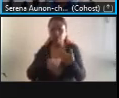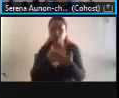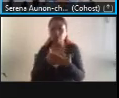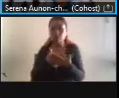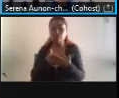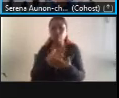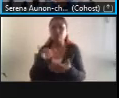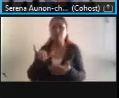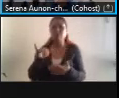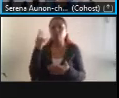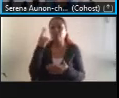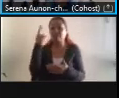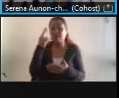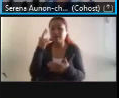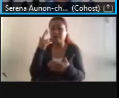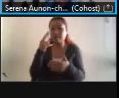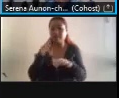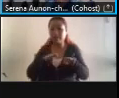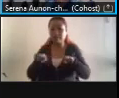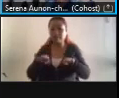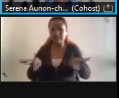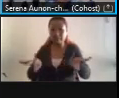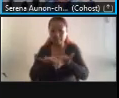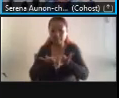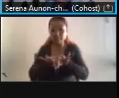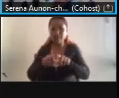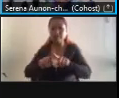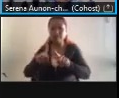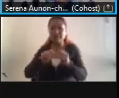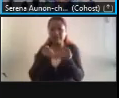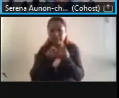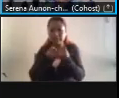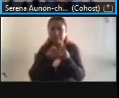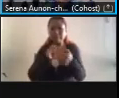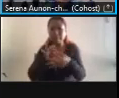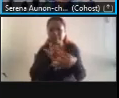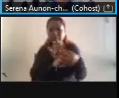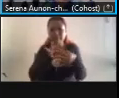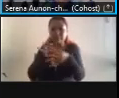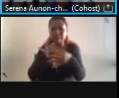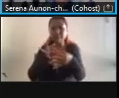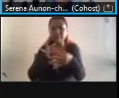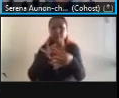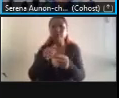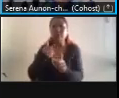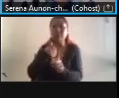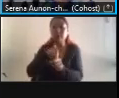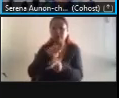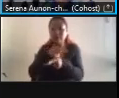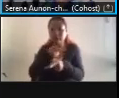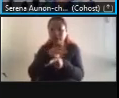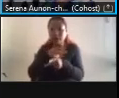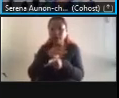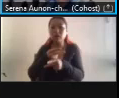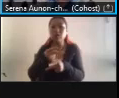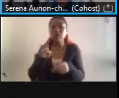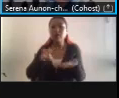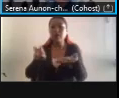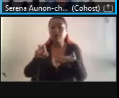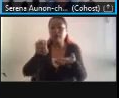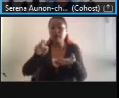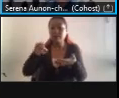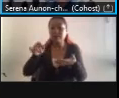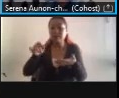is, team dynamics, self-care and team care, what we call expeditionary behavior. And Dr. McPhee talked about